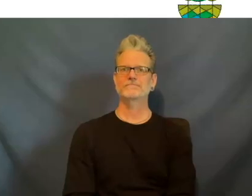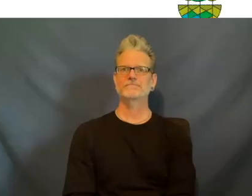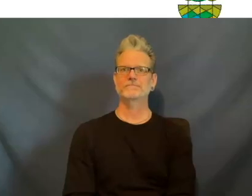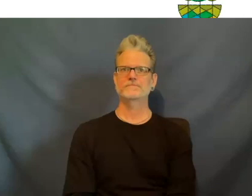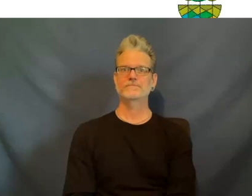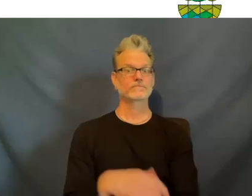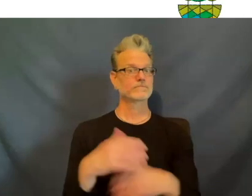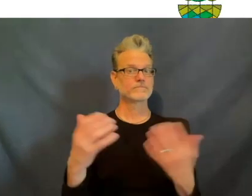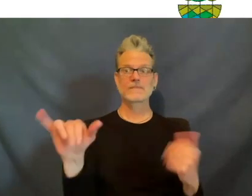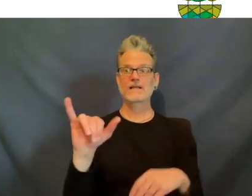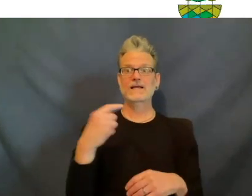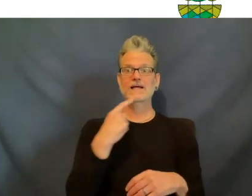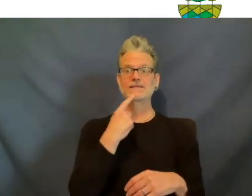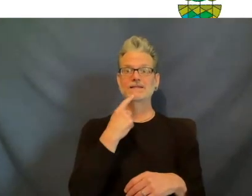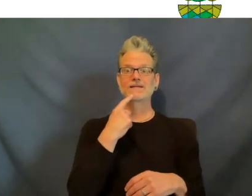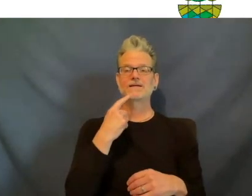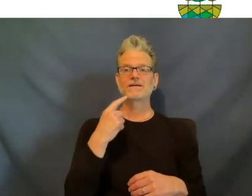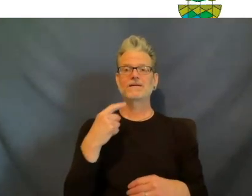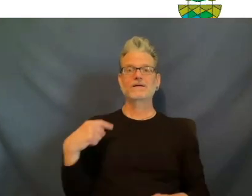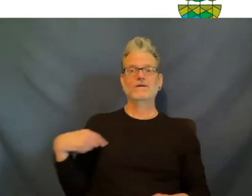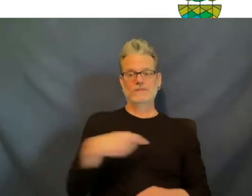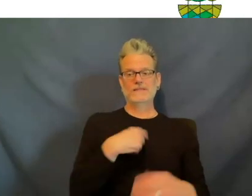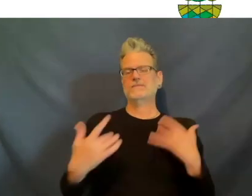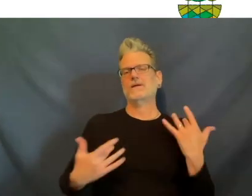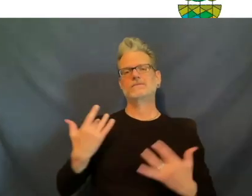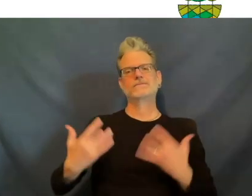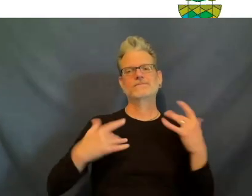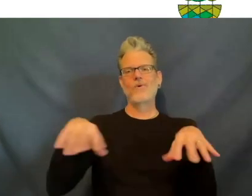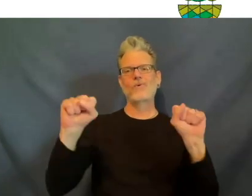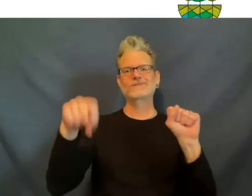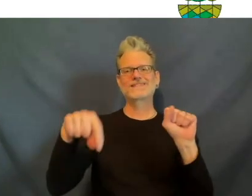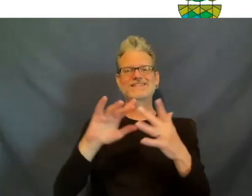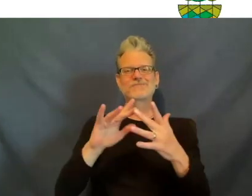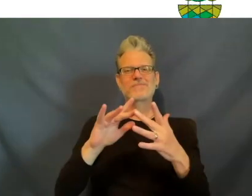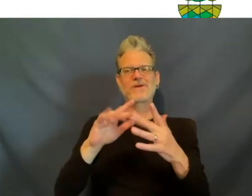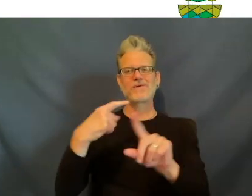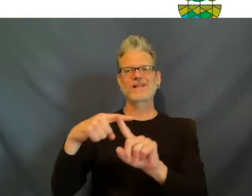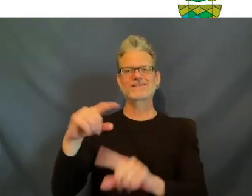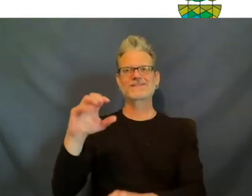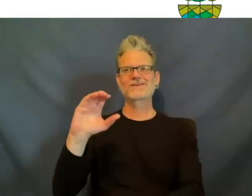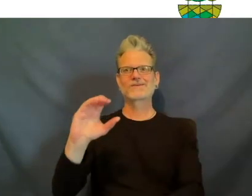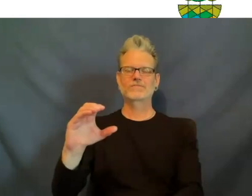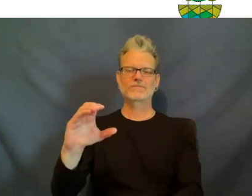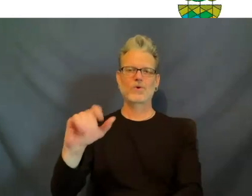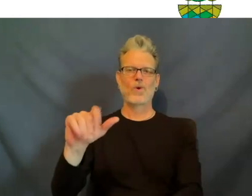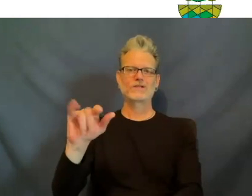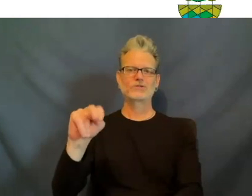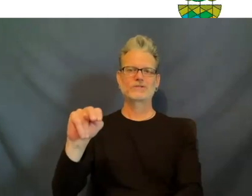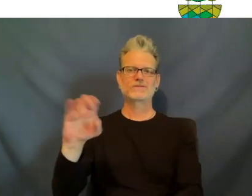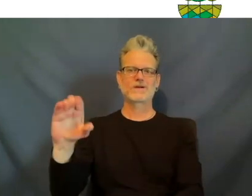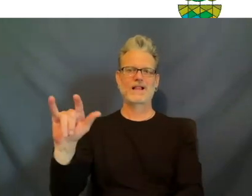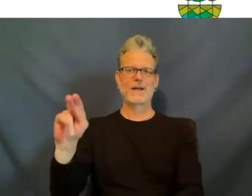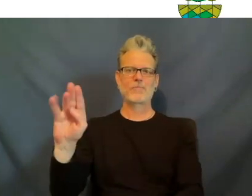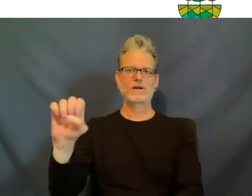So as I mentioned, we are excited to be hosting this webinar alongside coalitions and collaboratives. And our